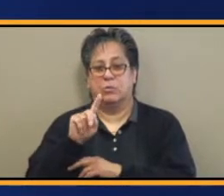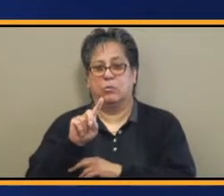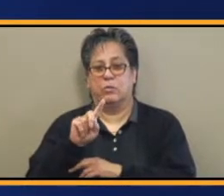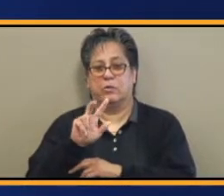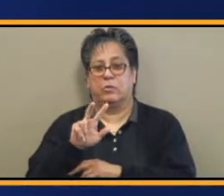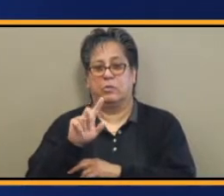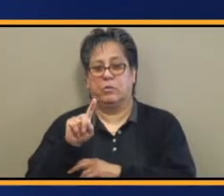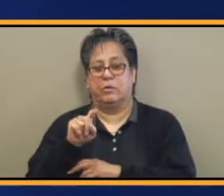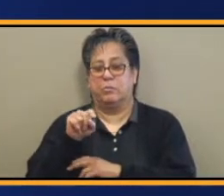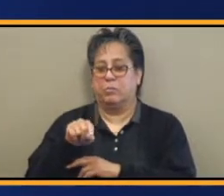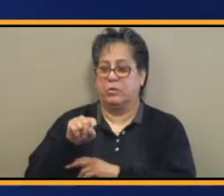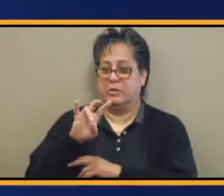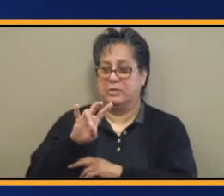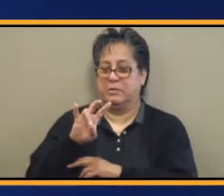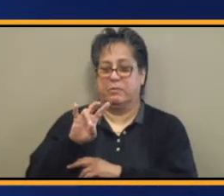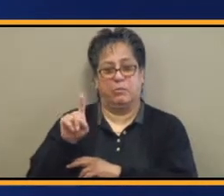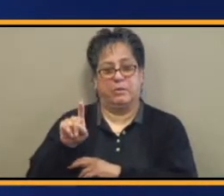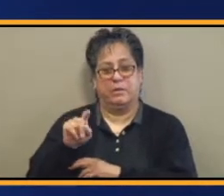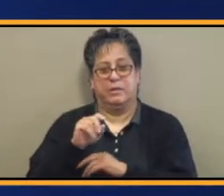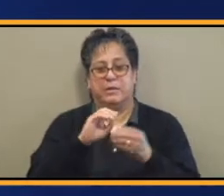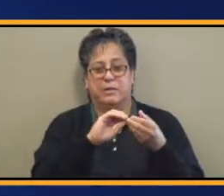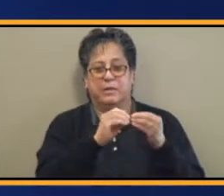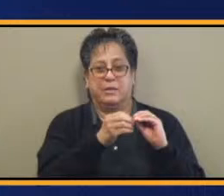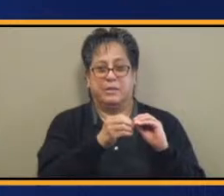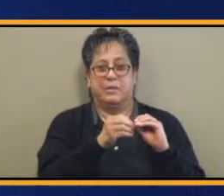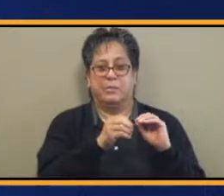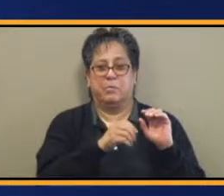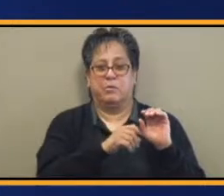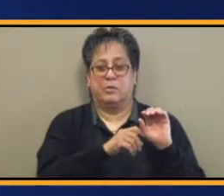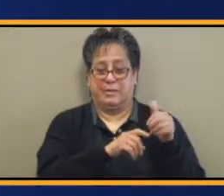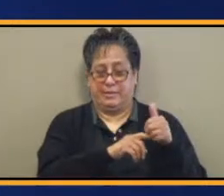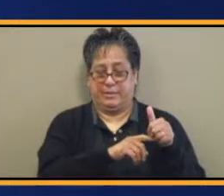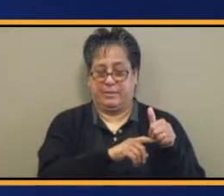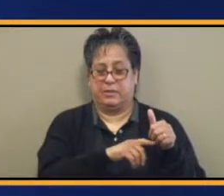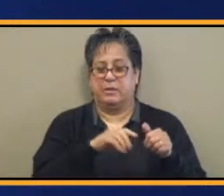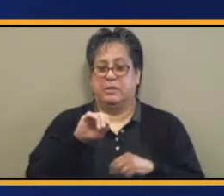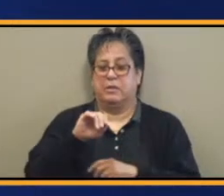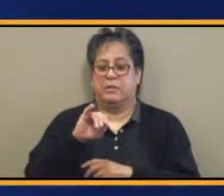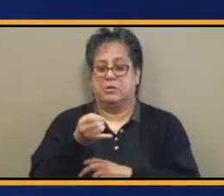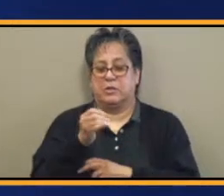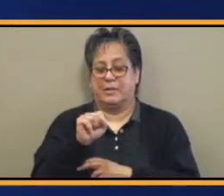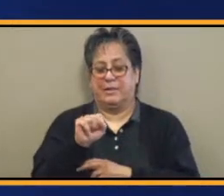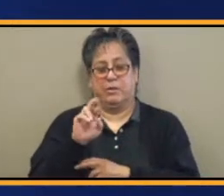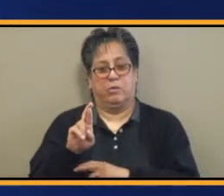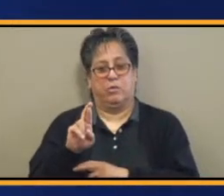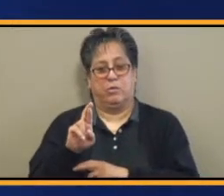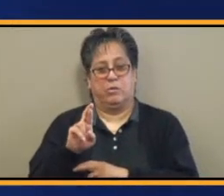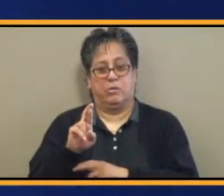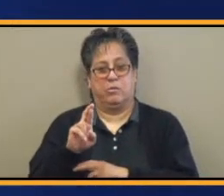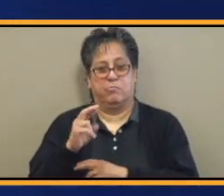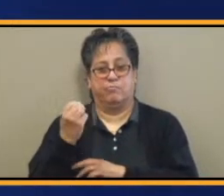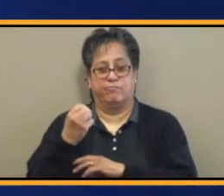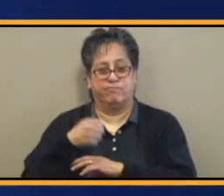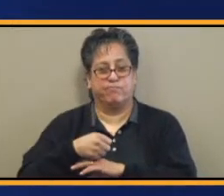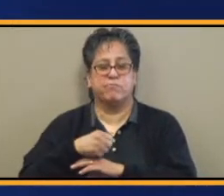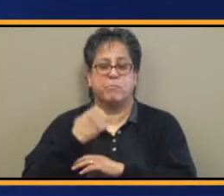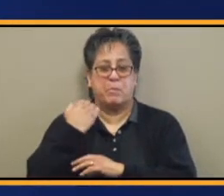17-1036-1318 under 551.071. Executive session item 10, JAR Concrete Bankruptcy, HQ